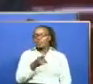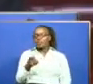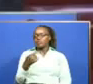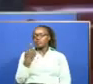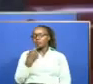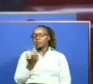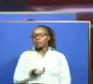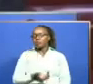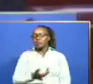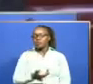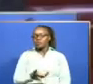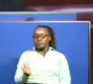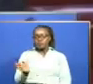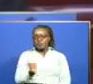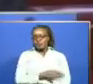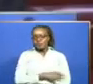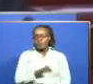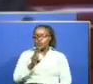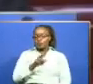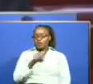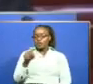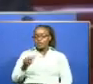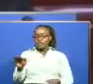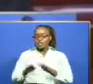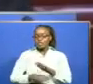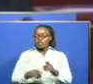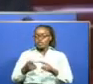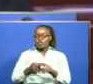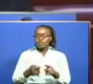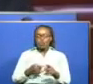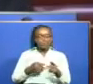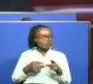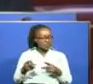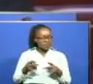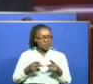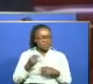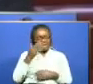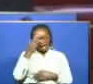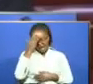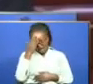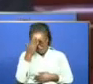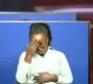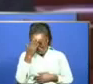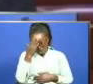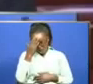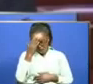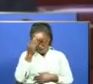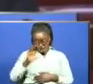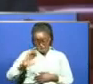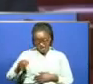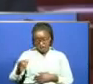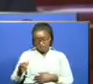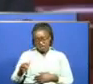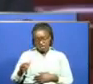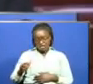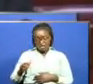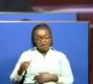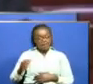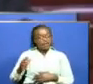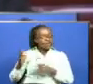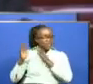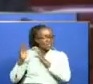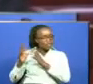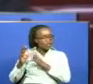The two assistant registrars come from very humble counties, the county of Kilifi and the county of